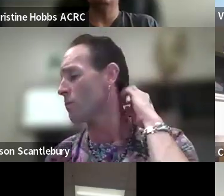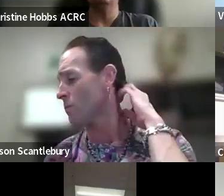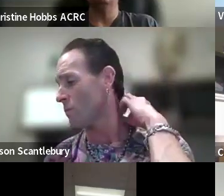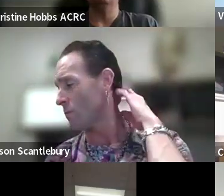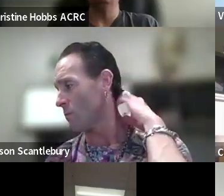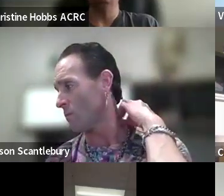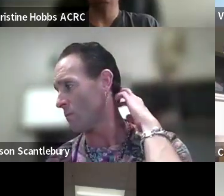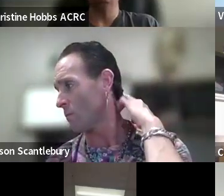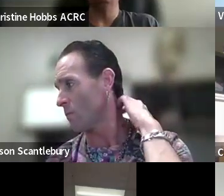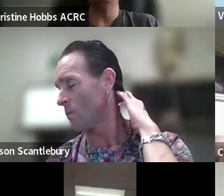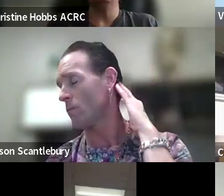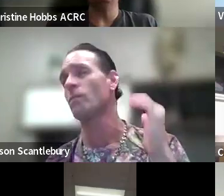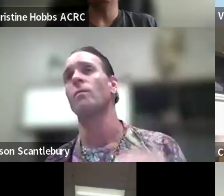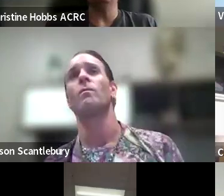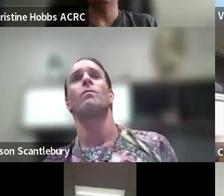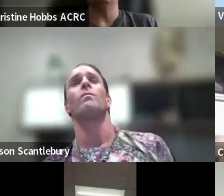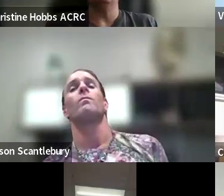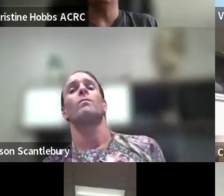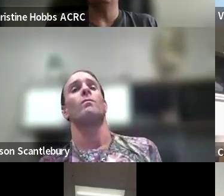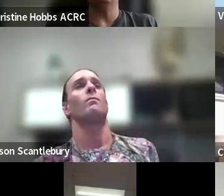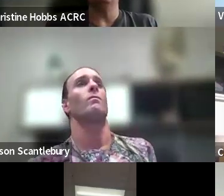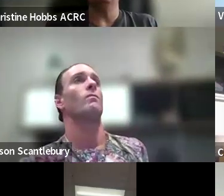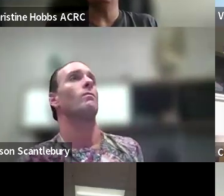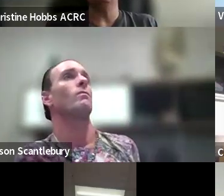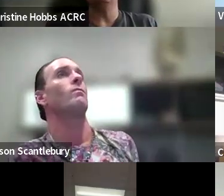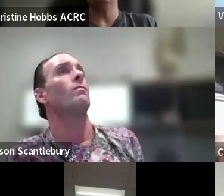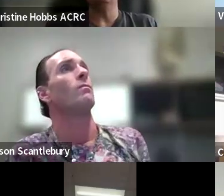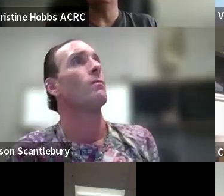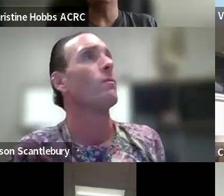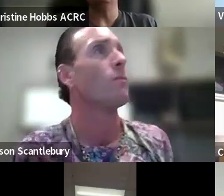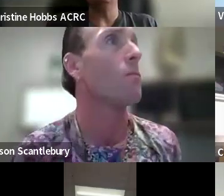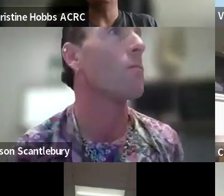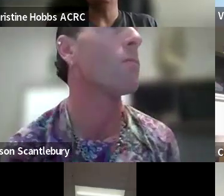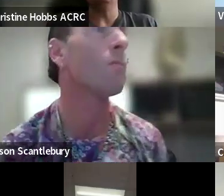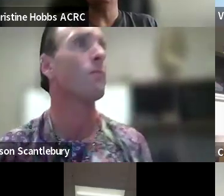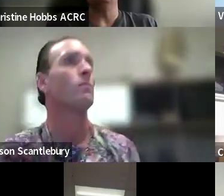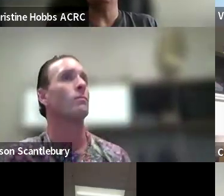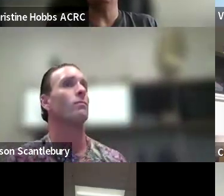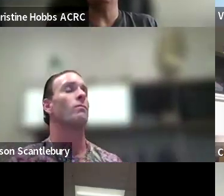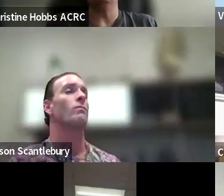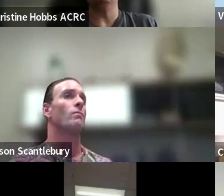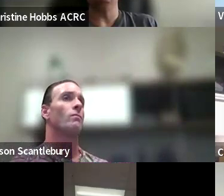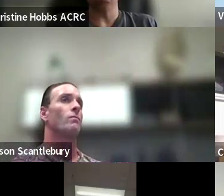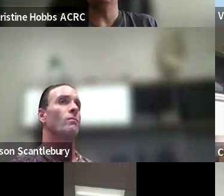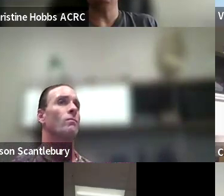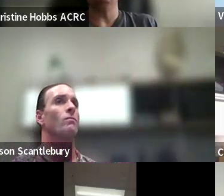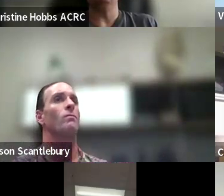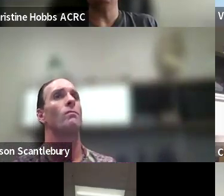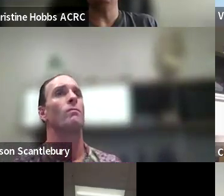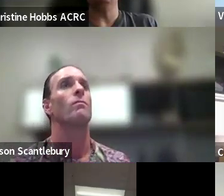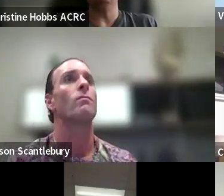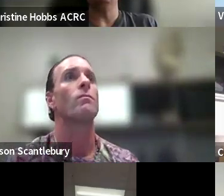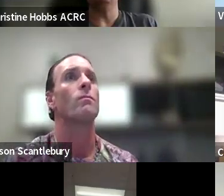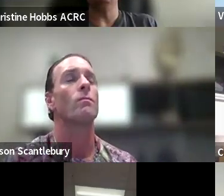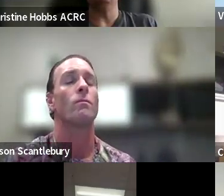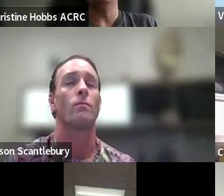like 6 or 7 minute video that is just kind of warm and fuzzy, gives a little overview about regional centers, who we serve, how we